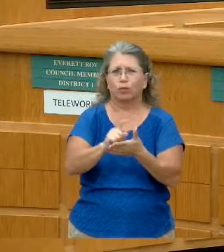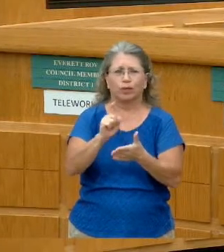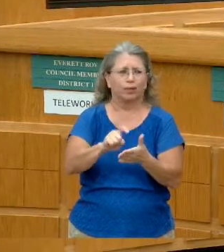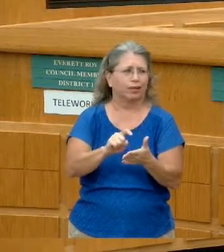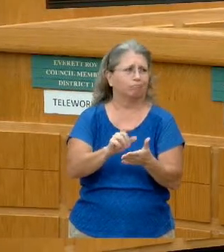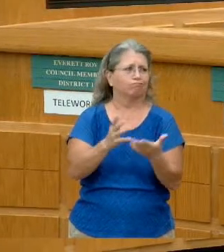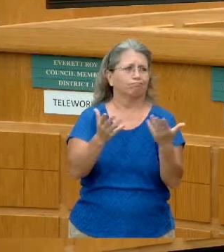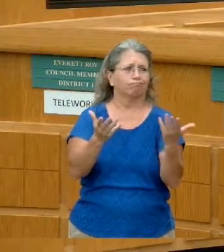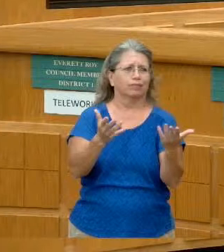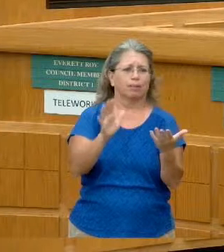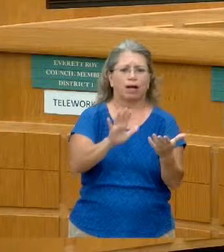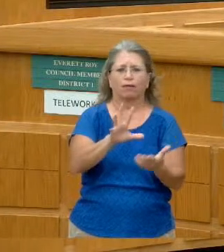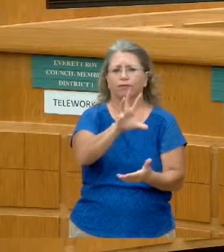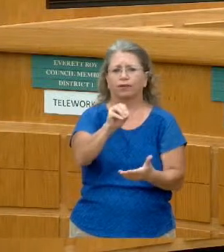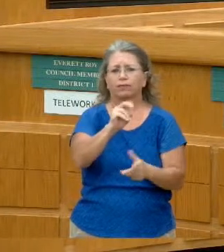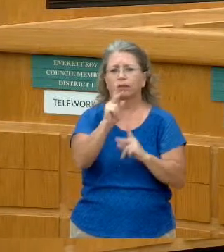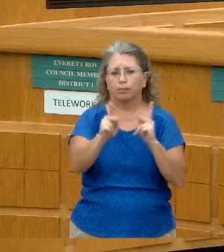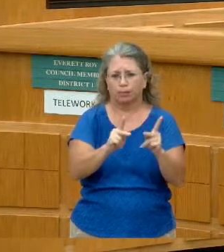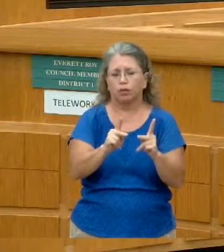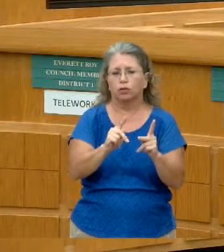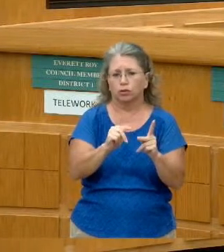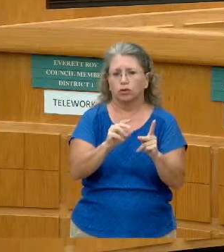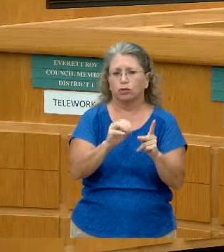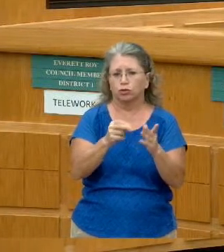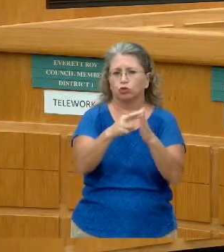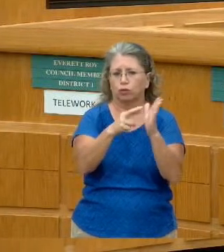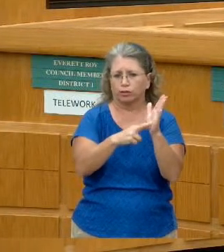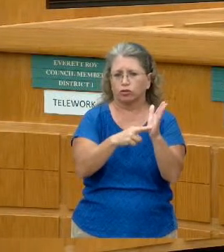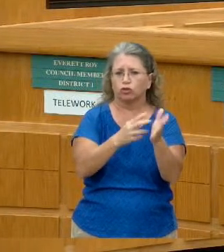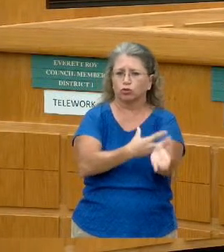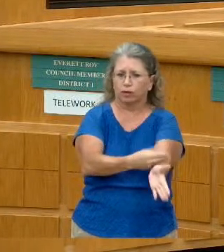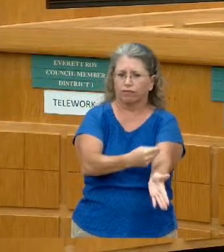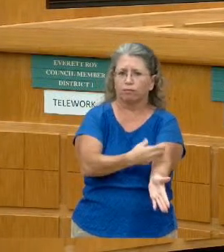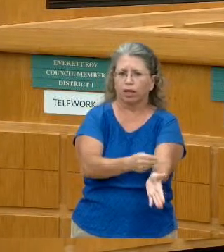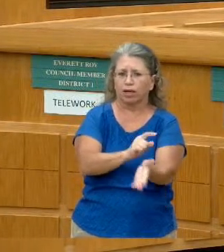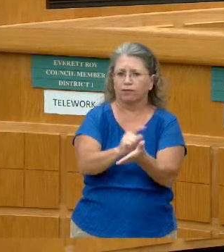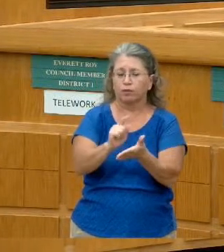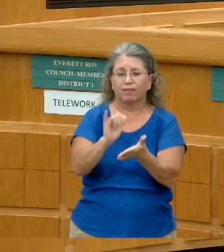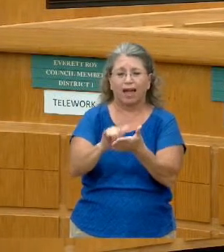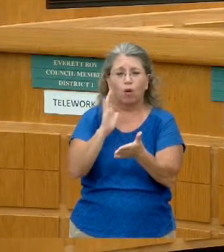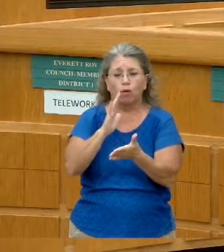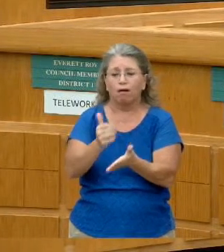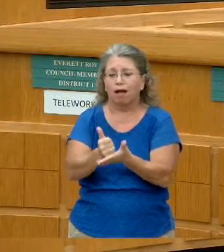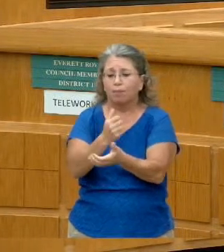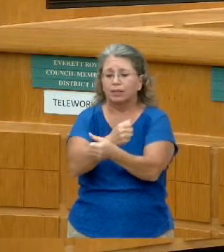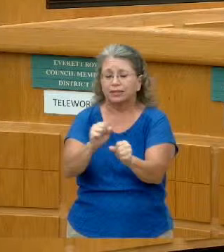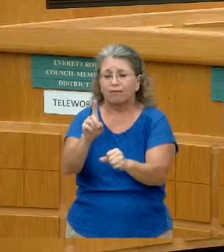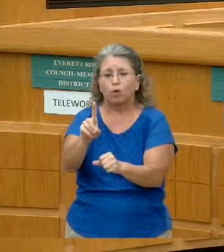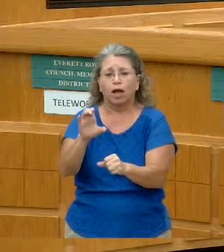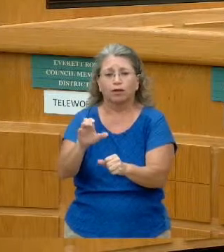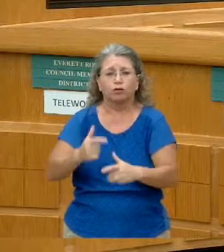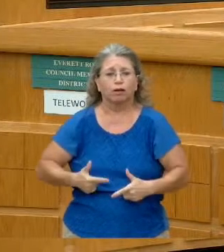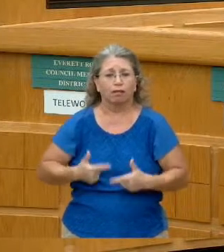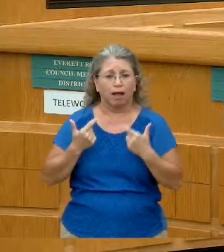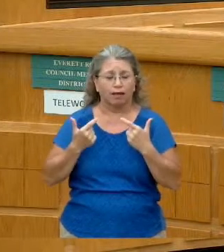50 people to be in the queue to give blood. That will help us with 100 lives. More is necessary in the